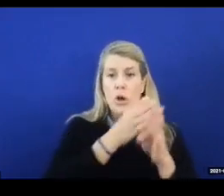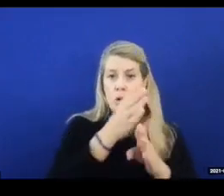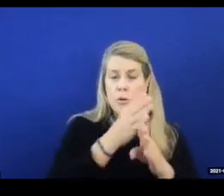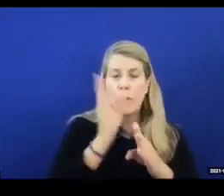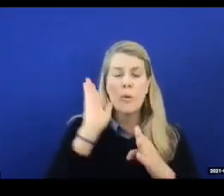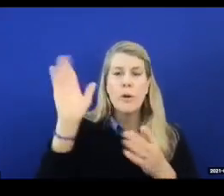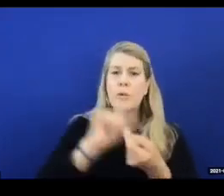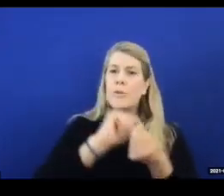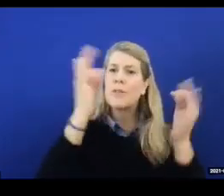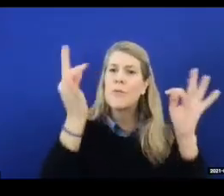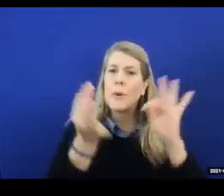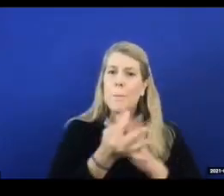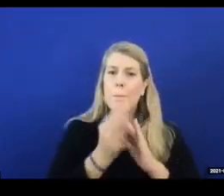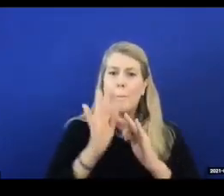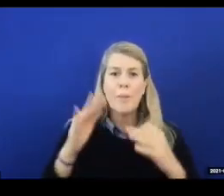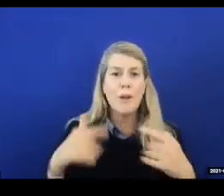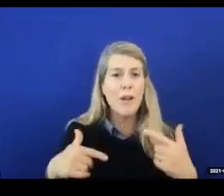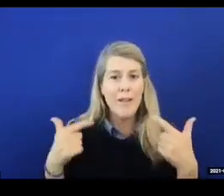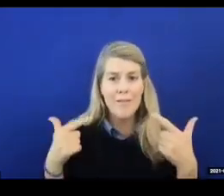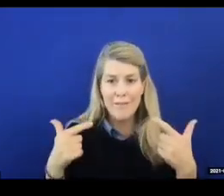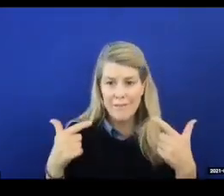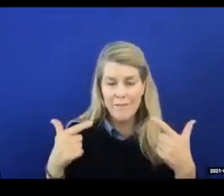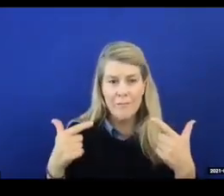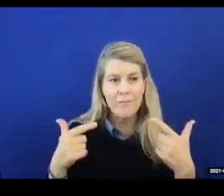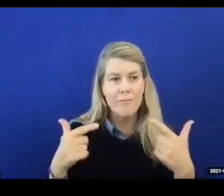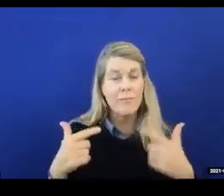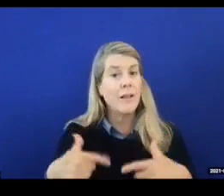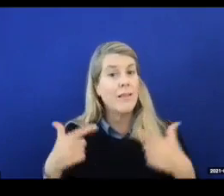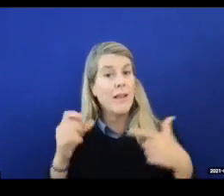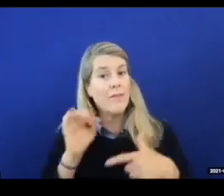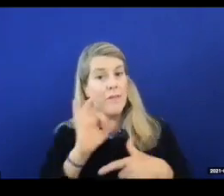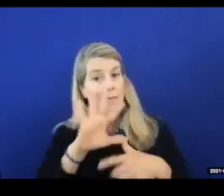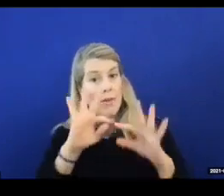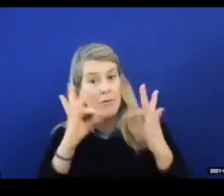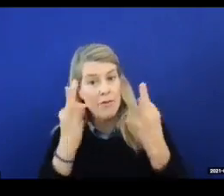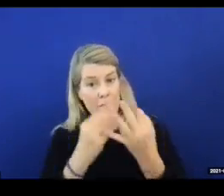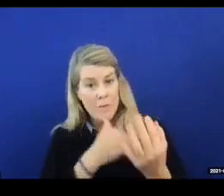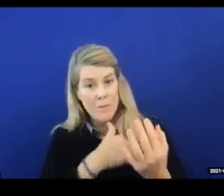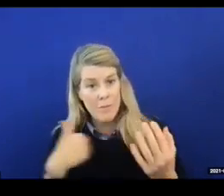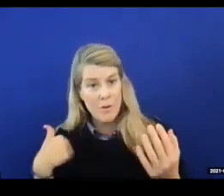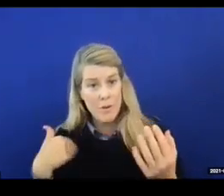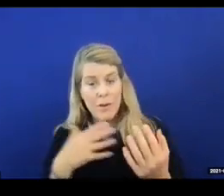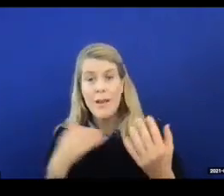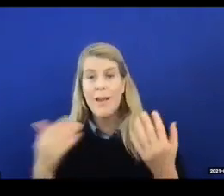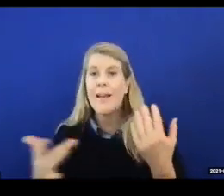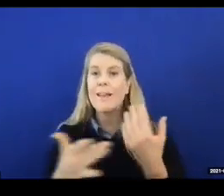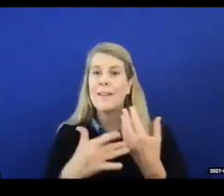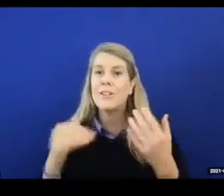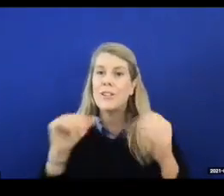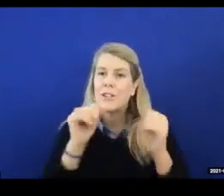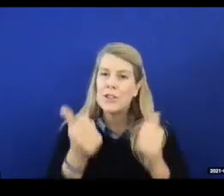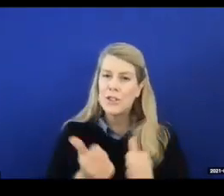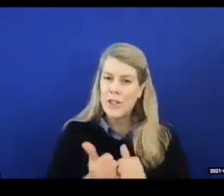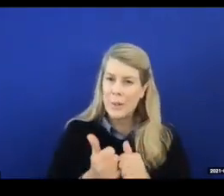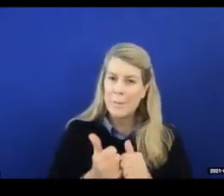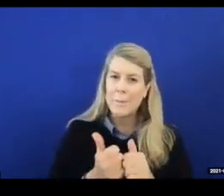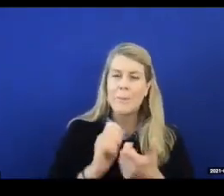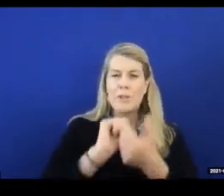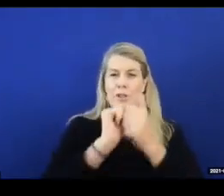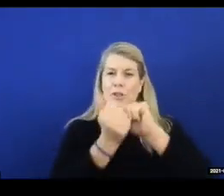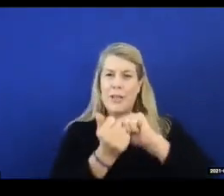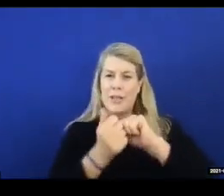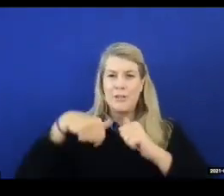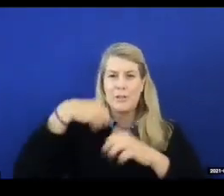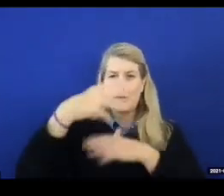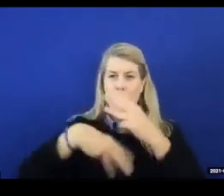own lives, the lives of their family members, and touch, shape, and redefine this world